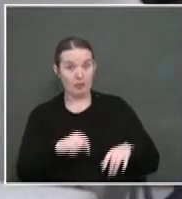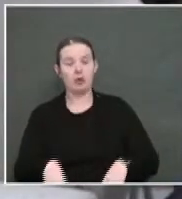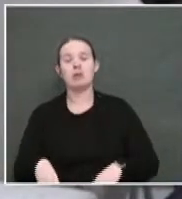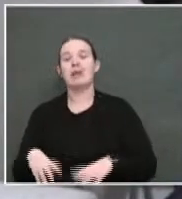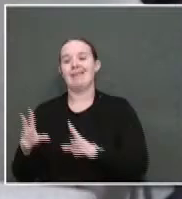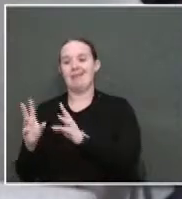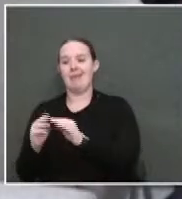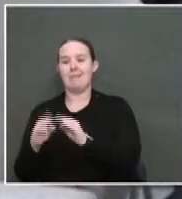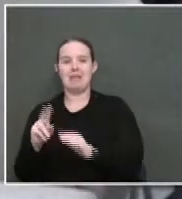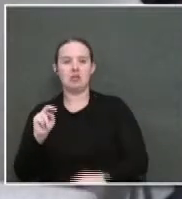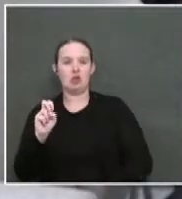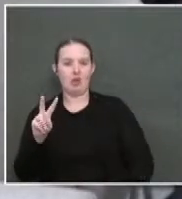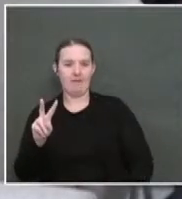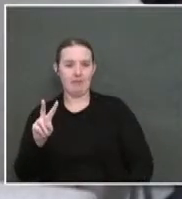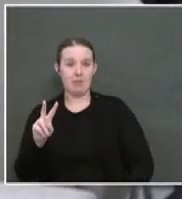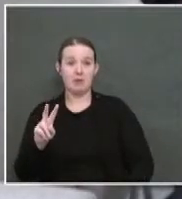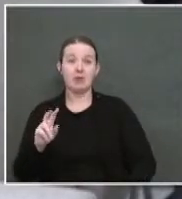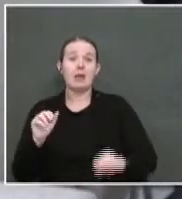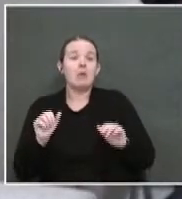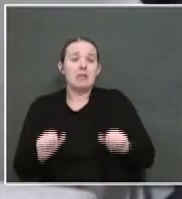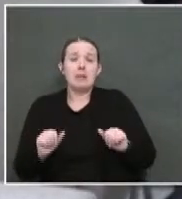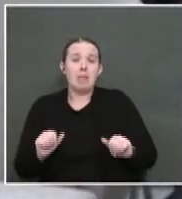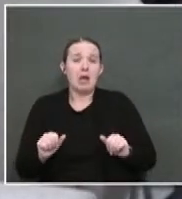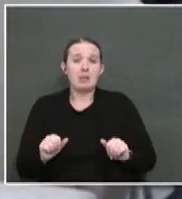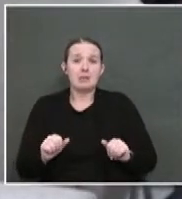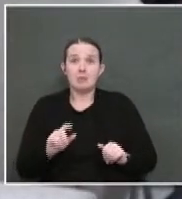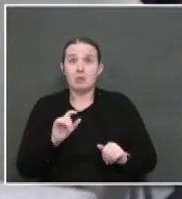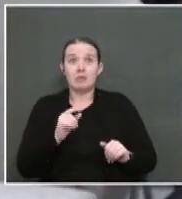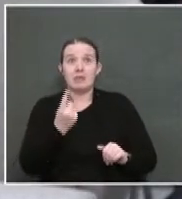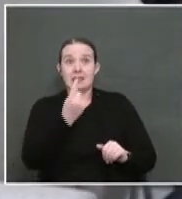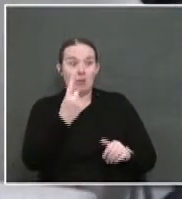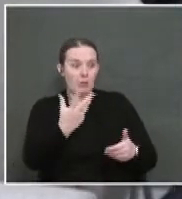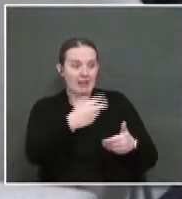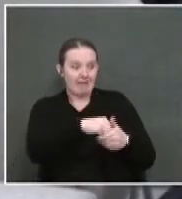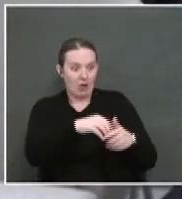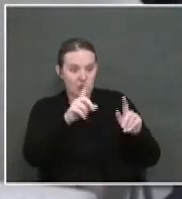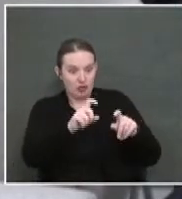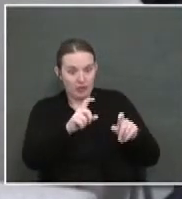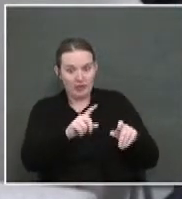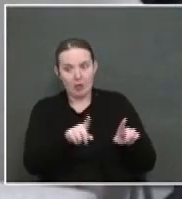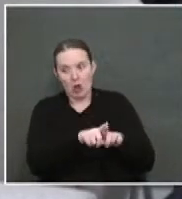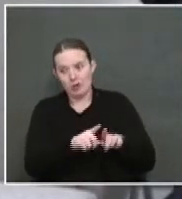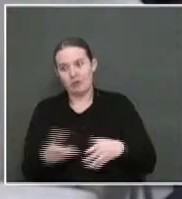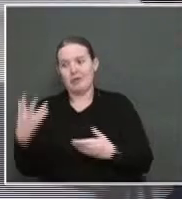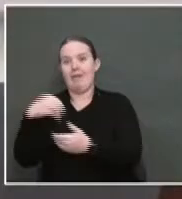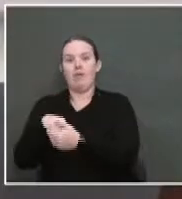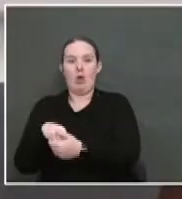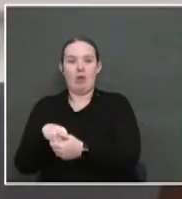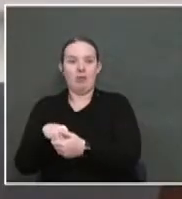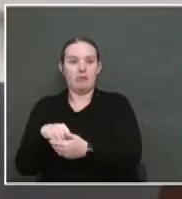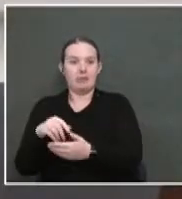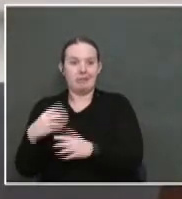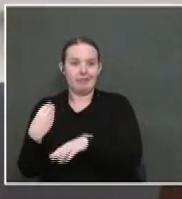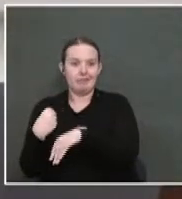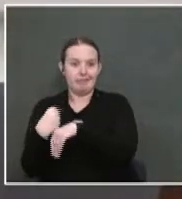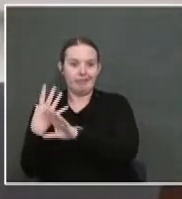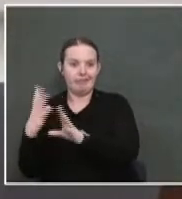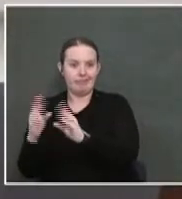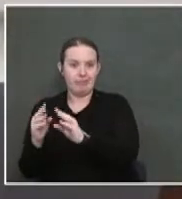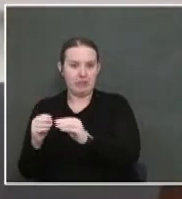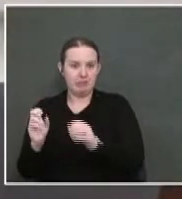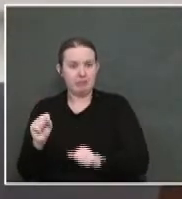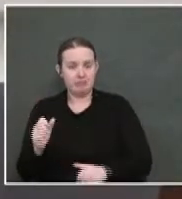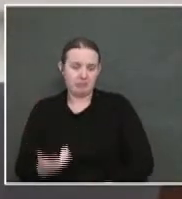halls in November. It's certainly possible that someone who took that survey was present in the town hall. Okay, so,